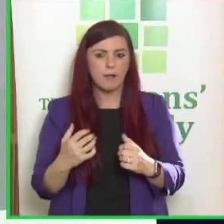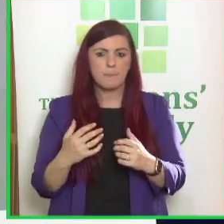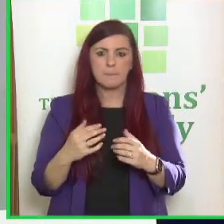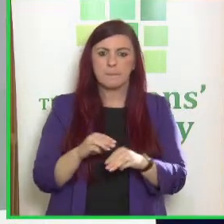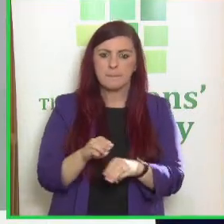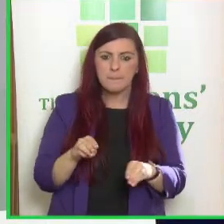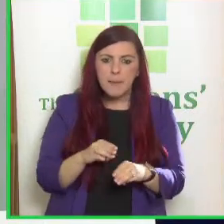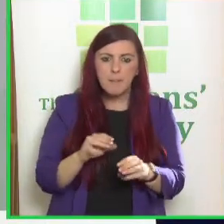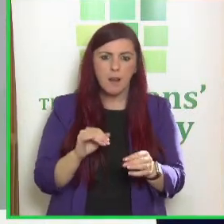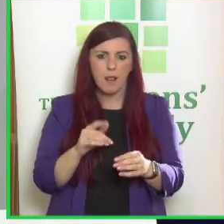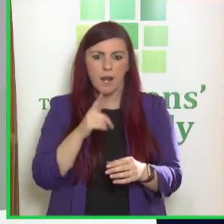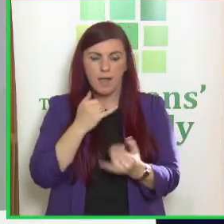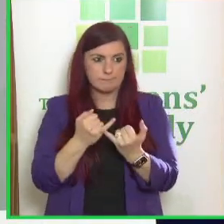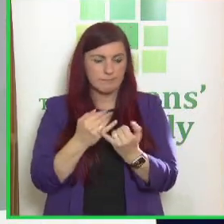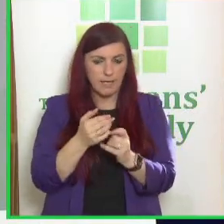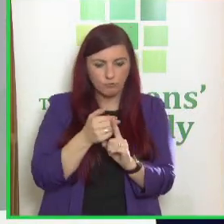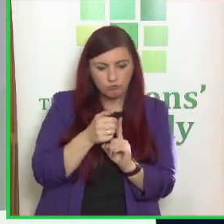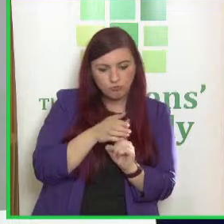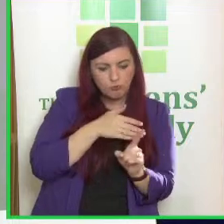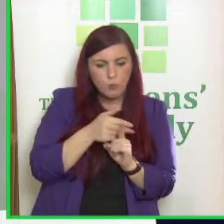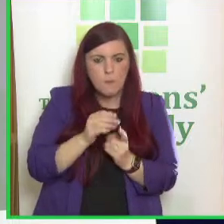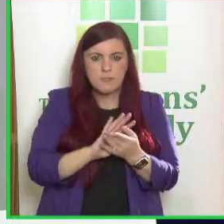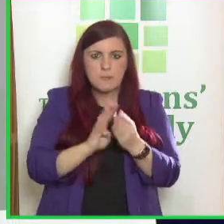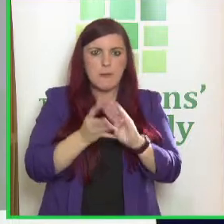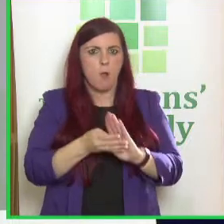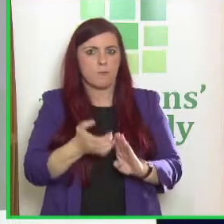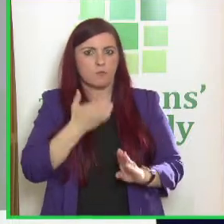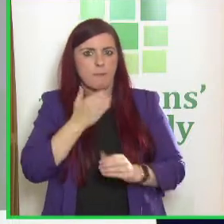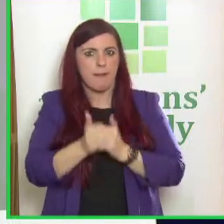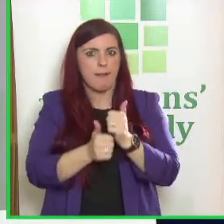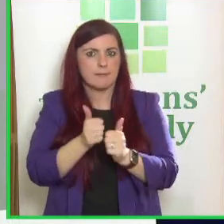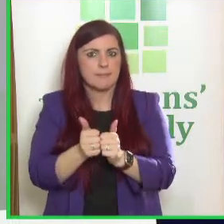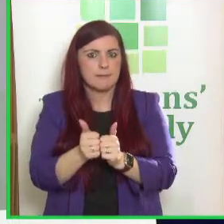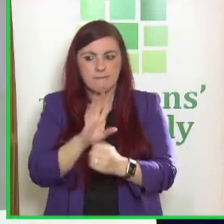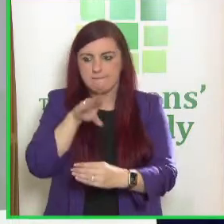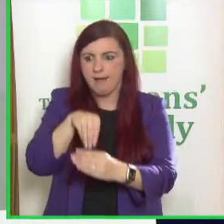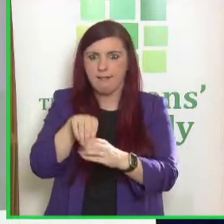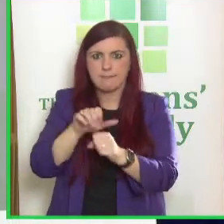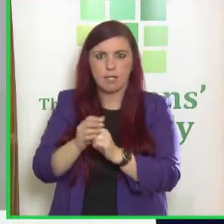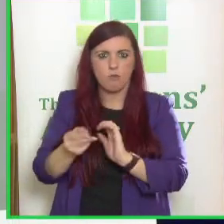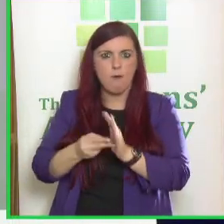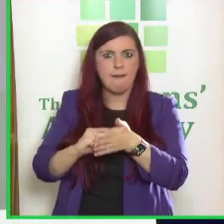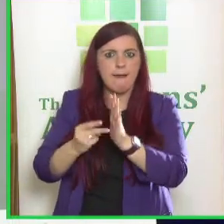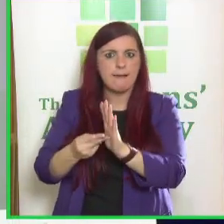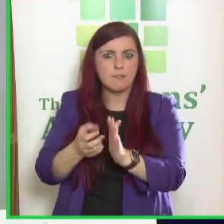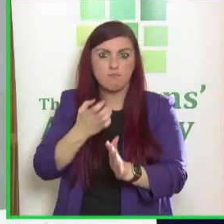being groomed into criminal acts and organised crime at a very young age.